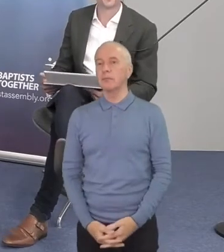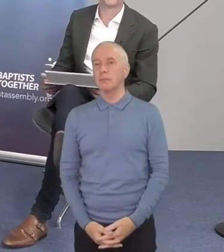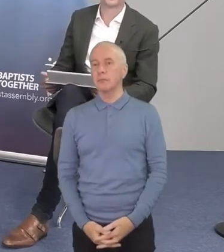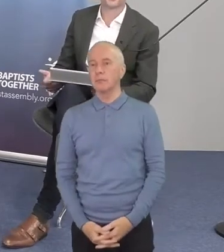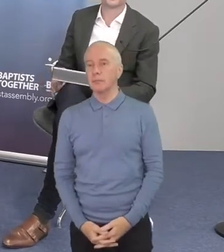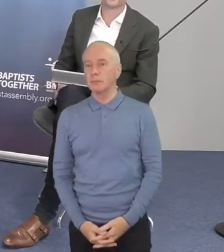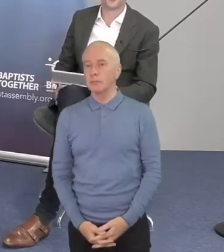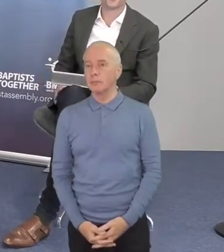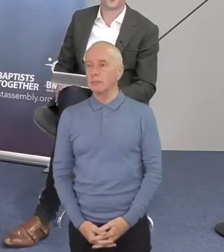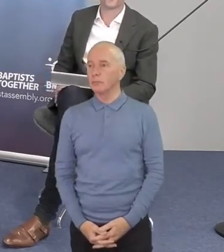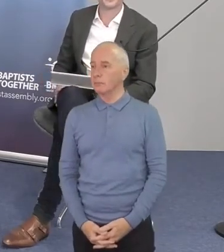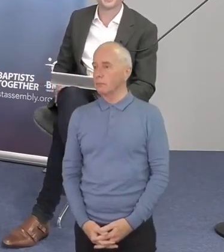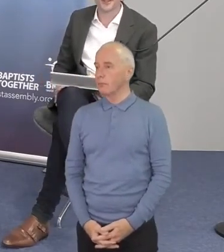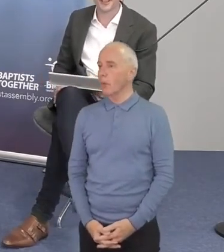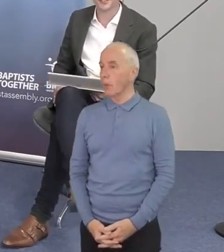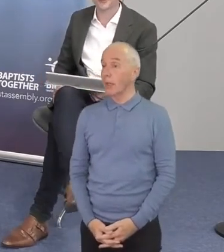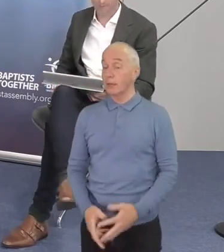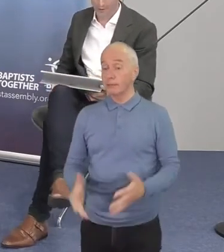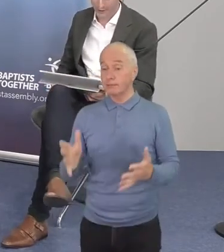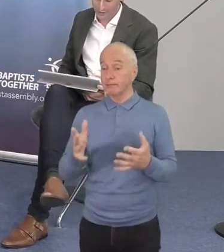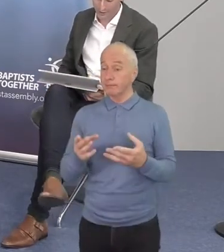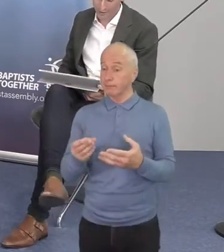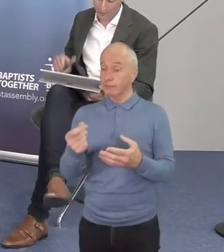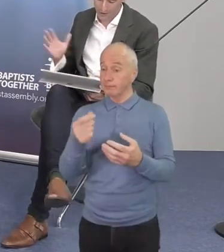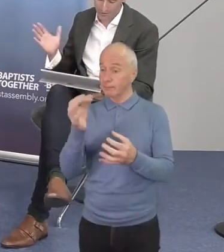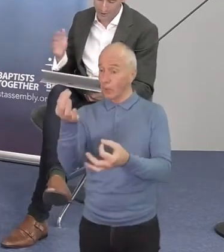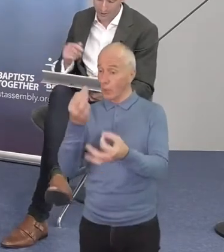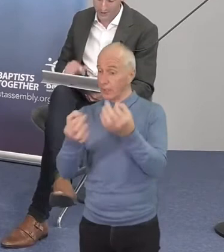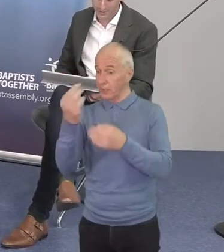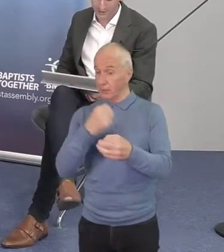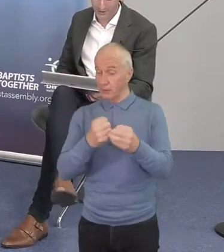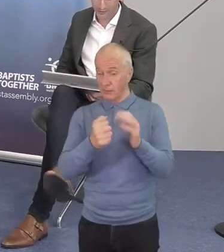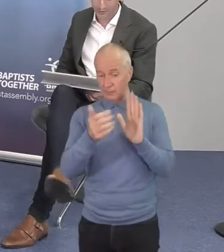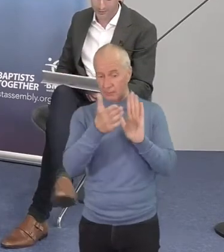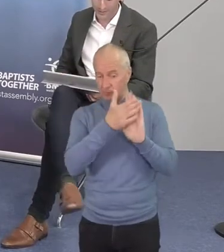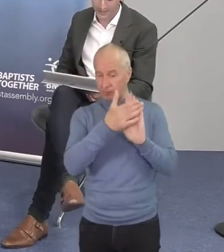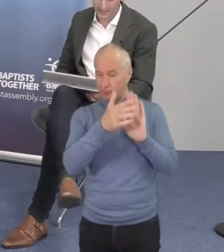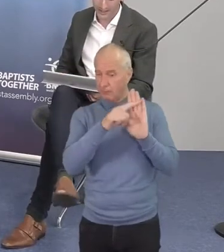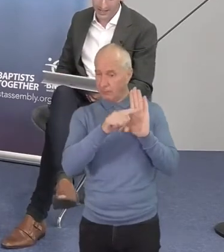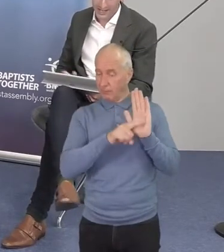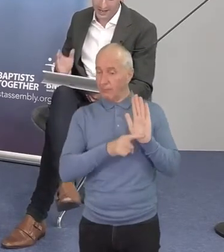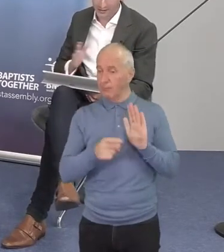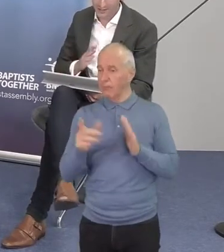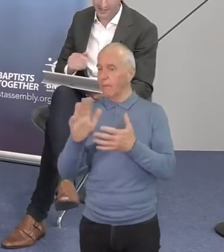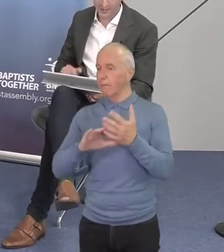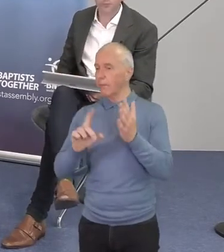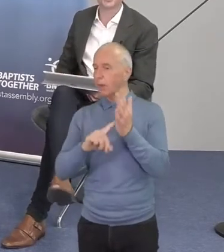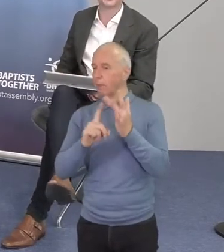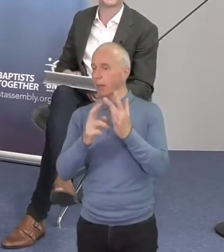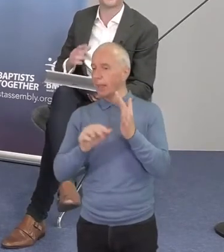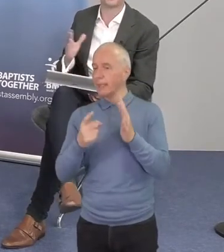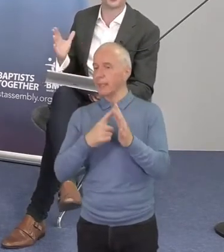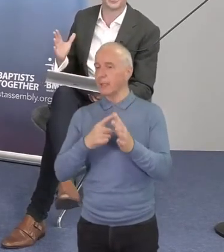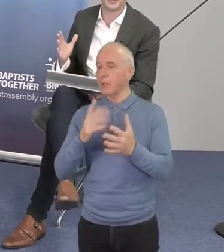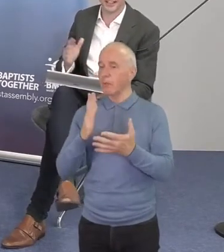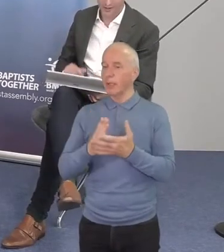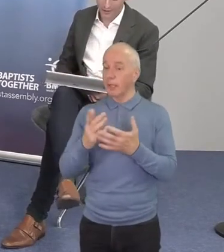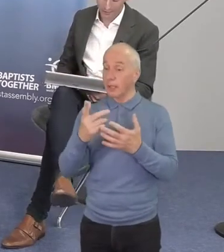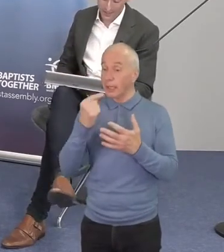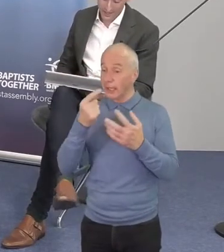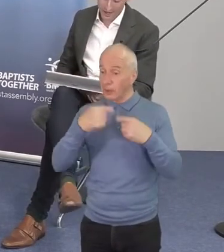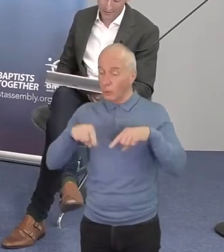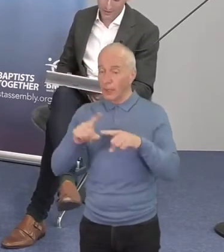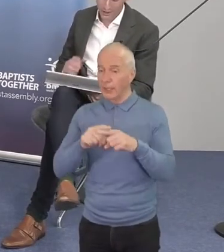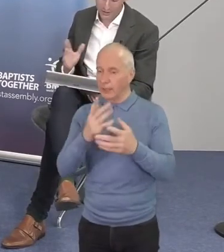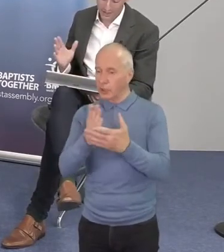Okay, so a few have been coming through already, so thank you for putting those through. We'll start with a question that's come through from Linda earlier in the session, which says, can we share